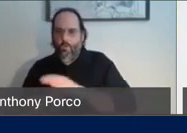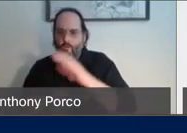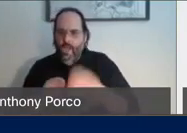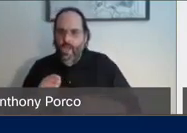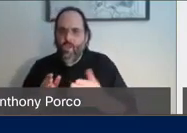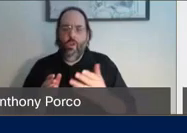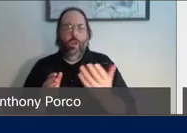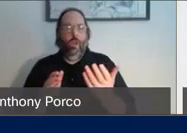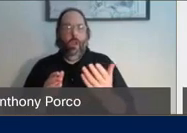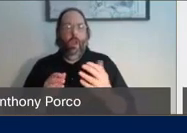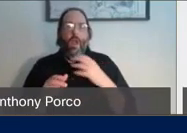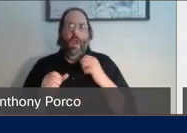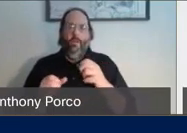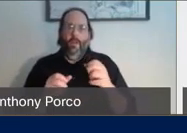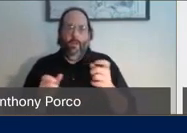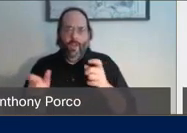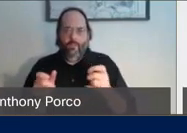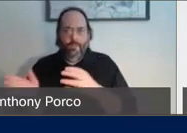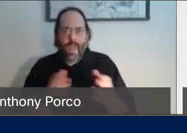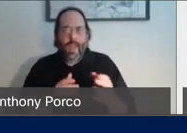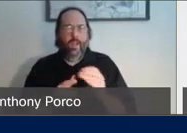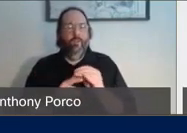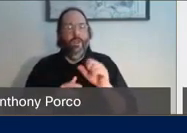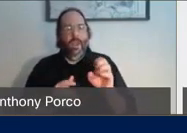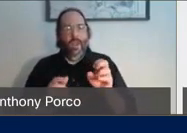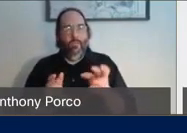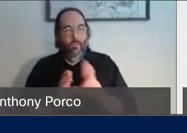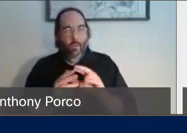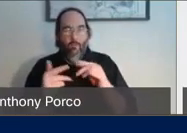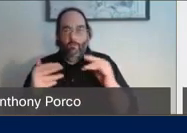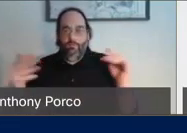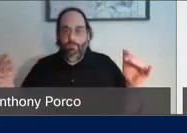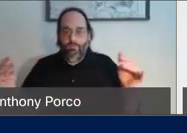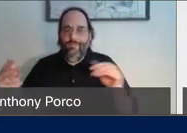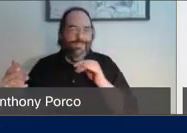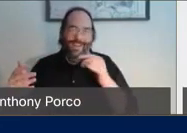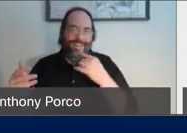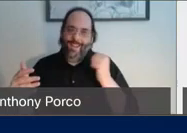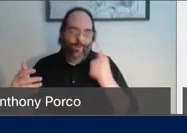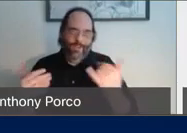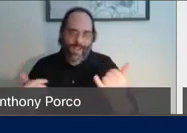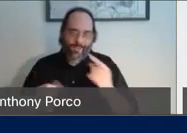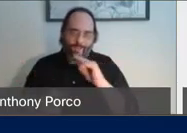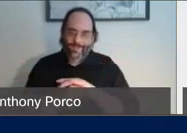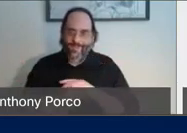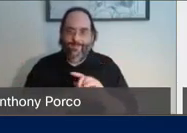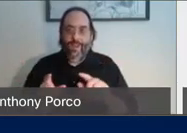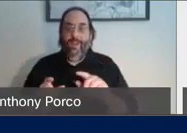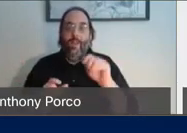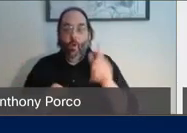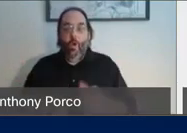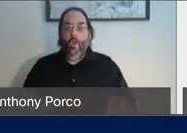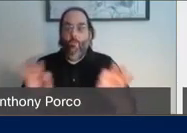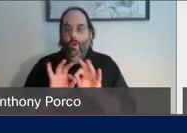healthcare management plans completed on time or case review, I can go through the whole list, but I'm not going to, I promise. But these kind of things matter to us.